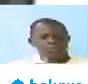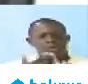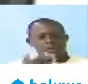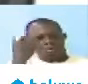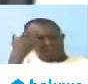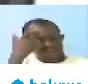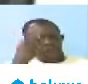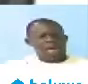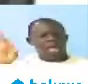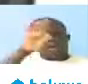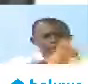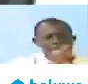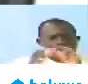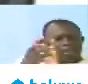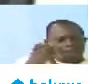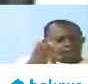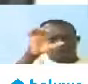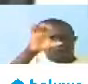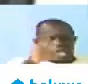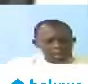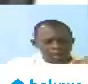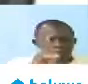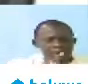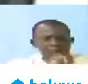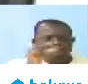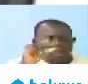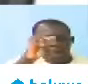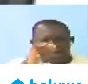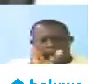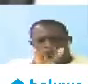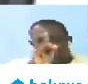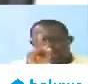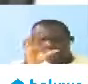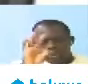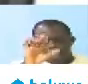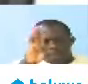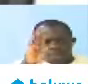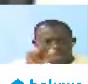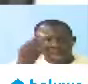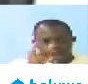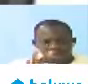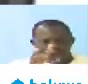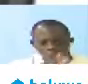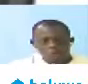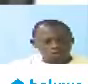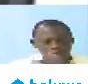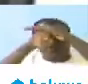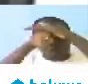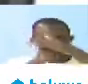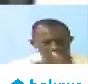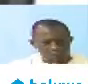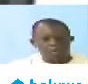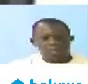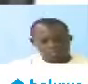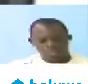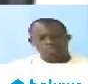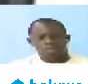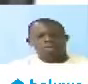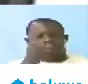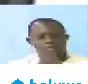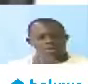their training. If they have support, they will go and overthrow the government that they left behind. So I mean, Chenia Bala